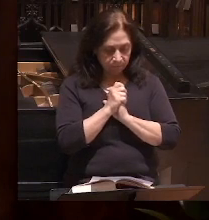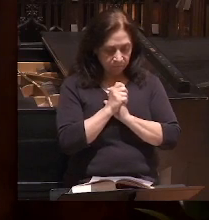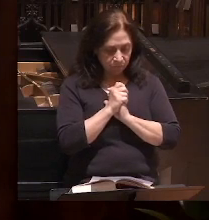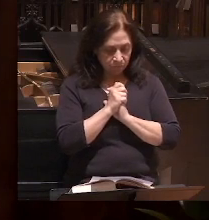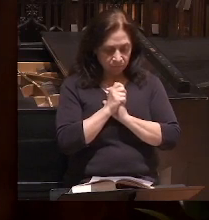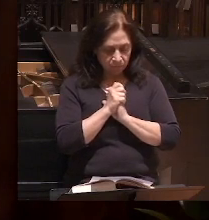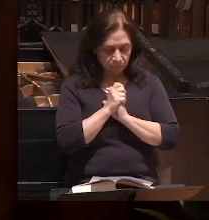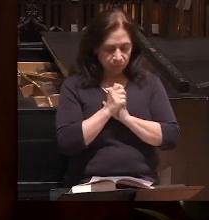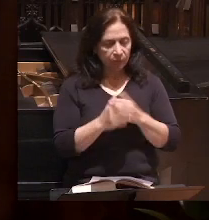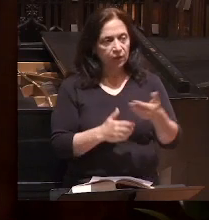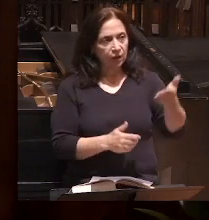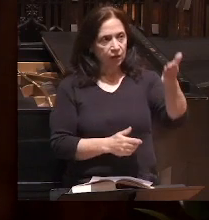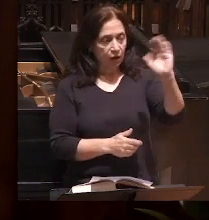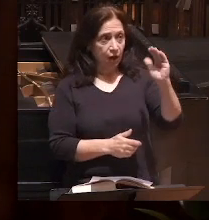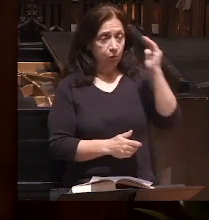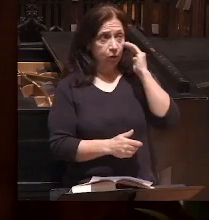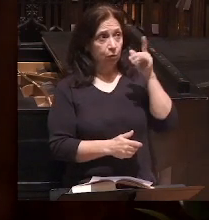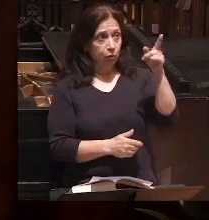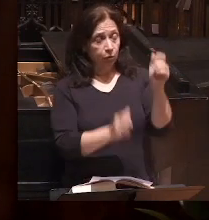God, we know that you are with us